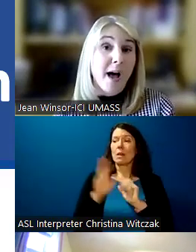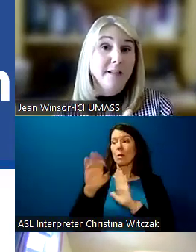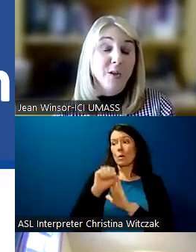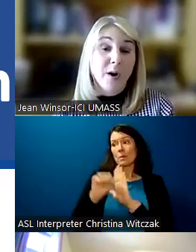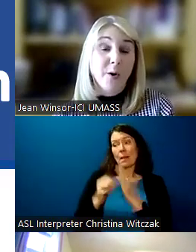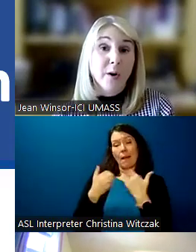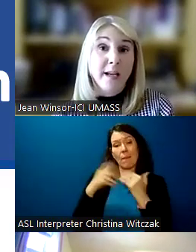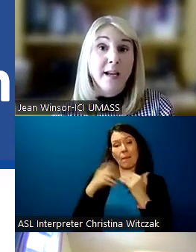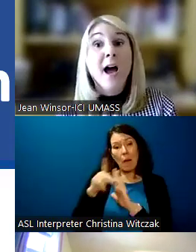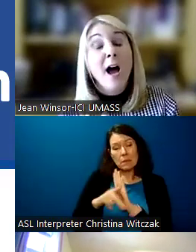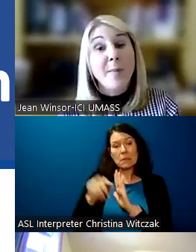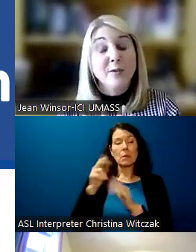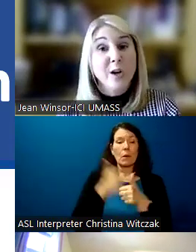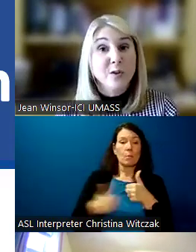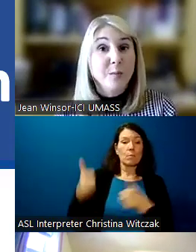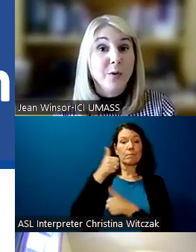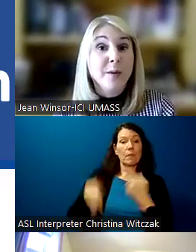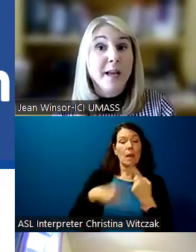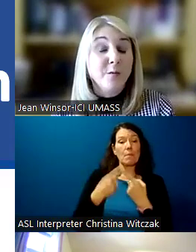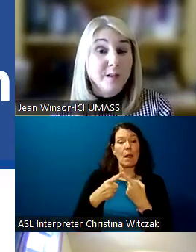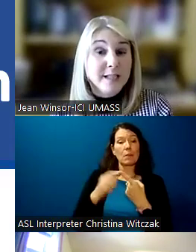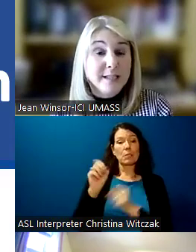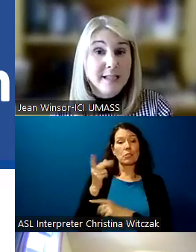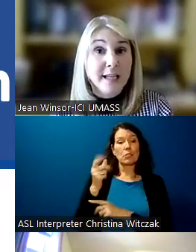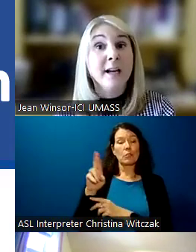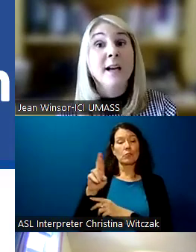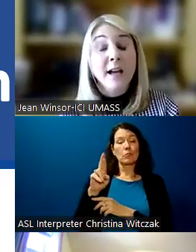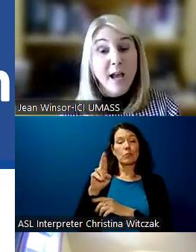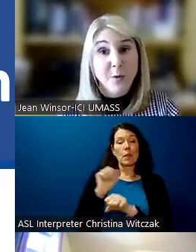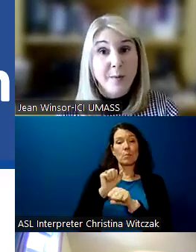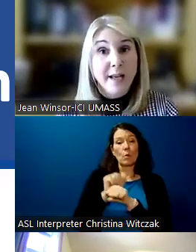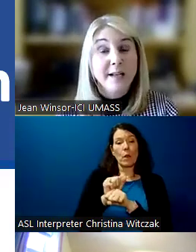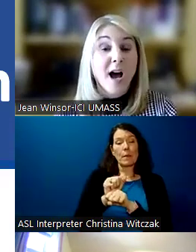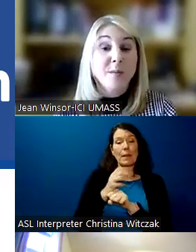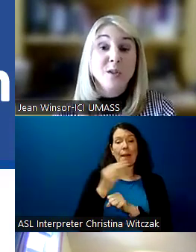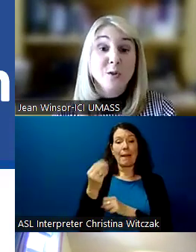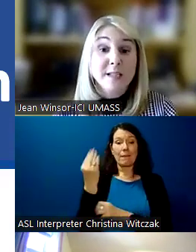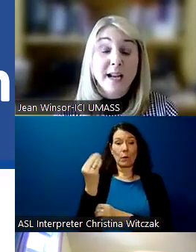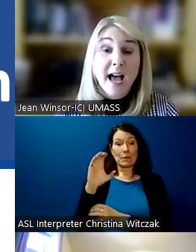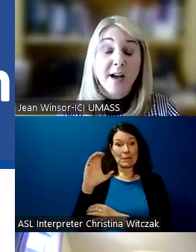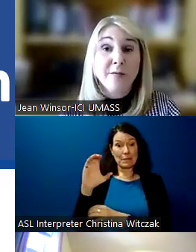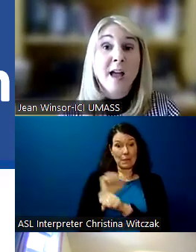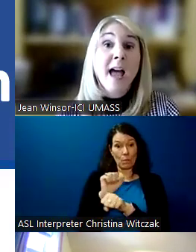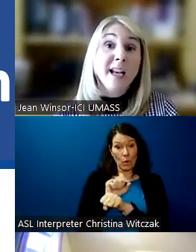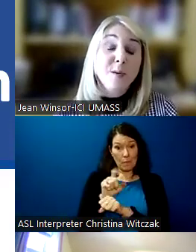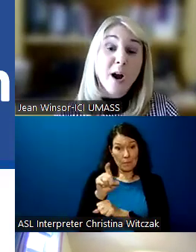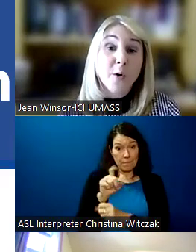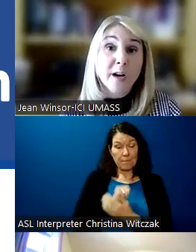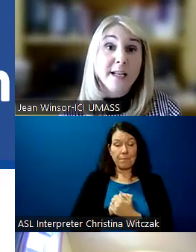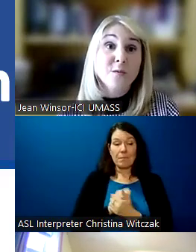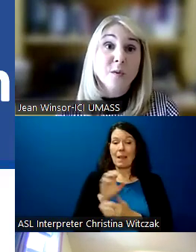have a policy or priority about sheltered employment and 14C employment? Does your state have